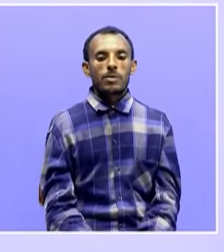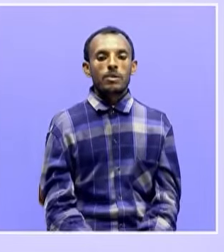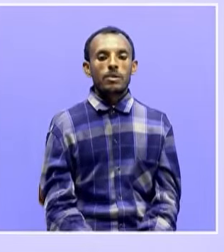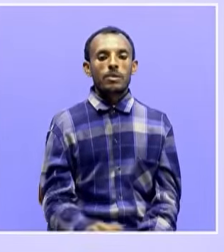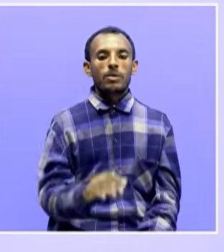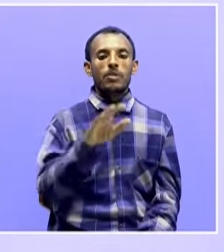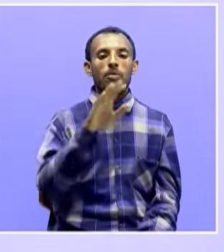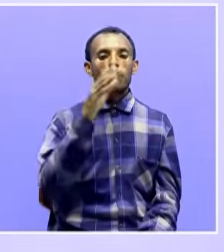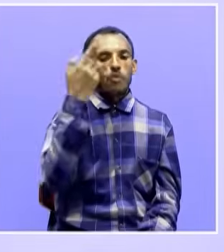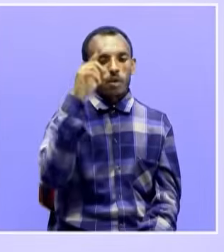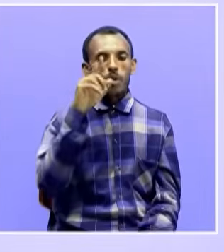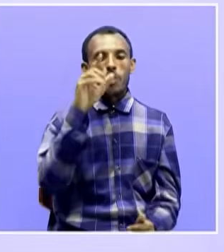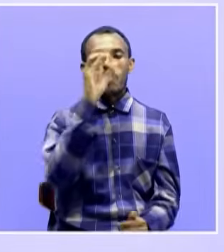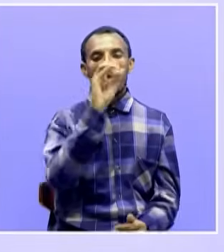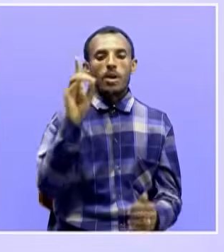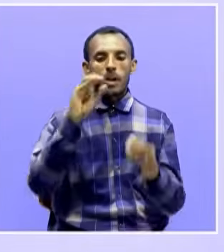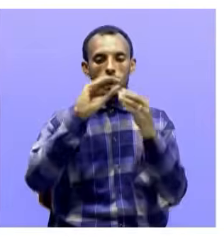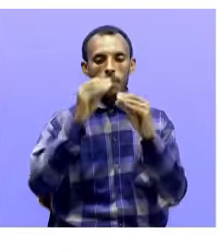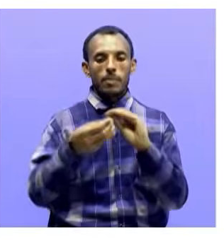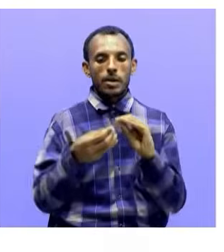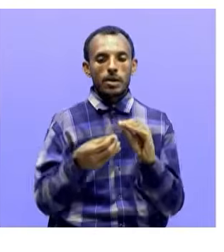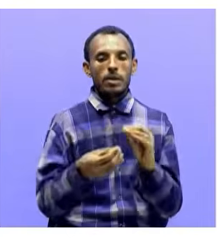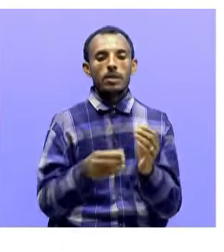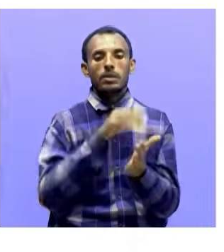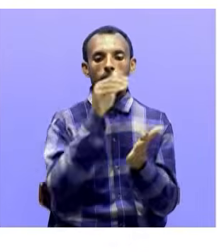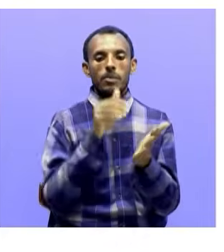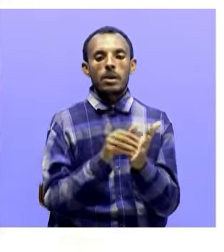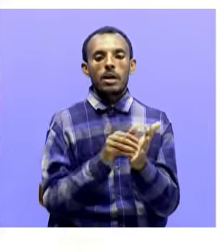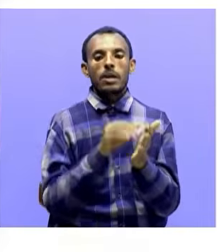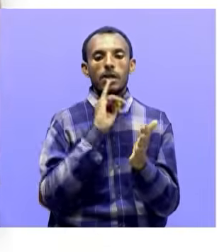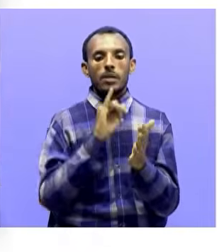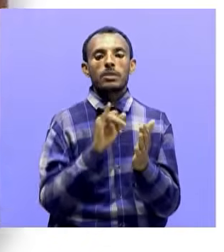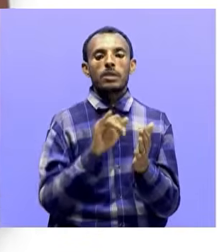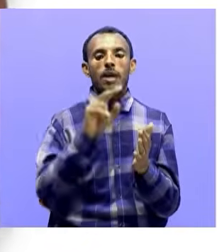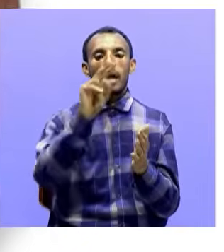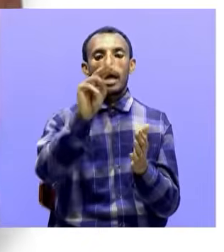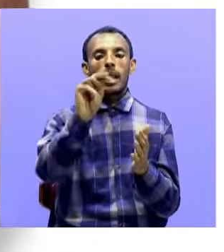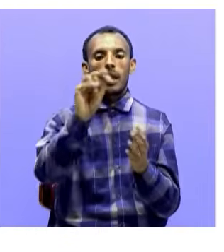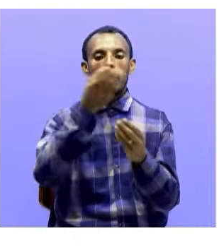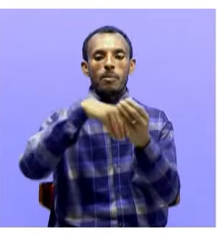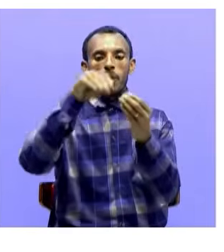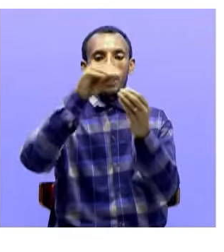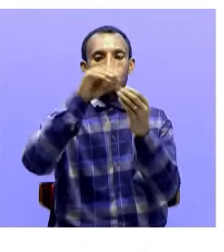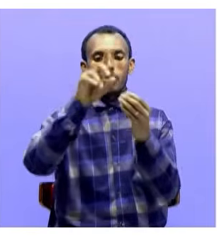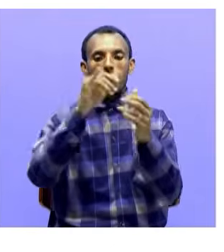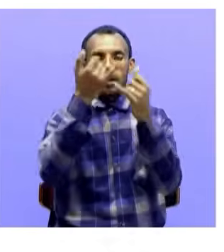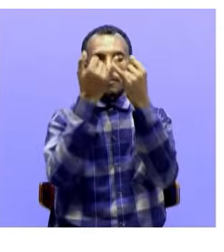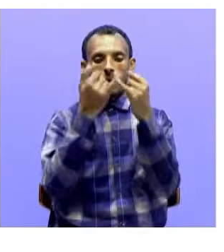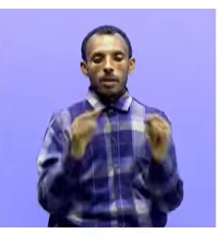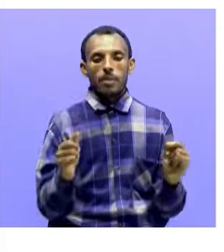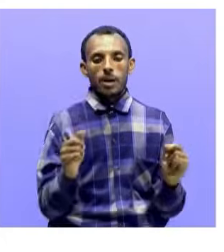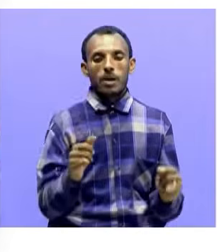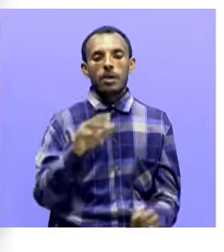for odd number of data sets, the median will be, you add 1 on the number of datas and